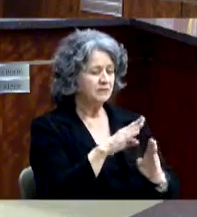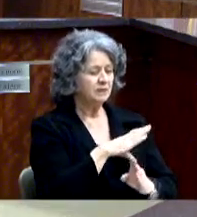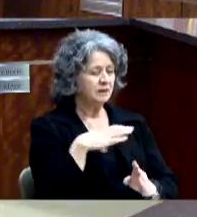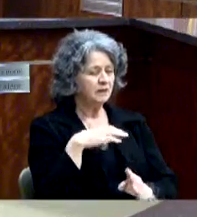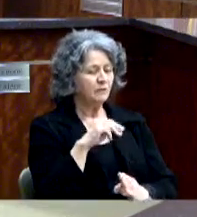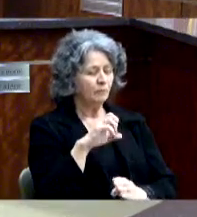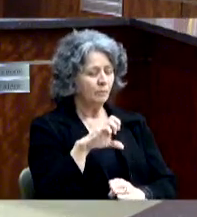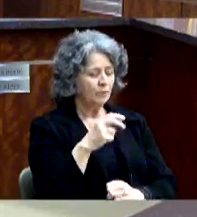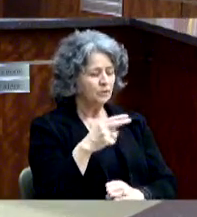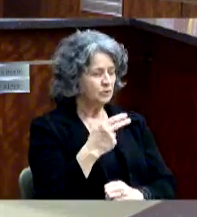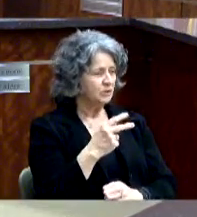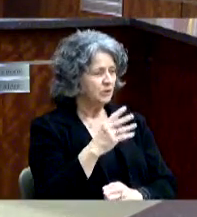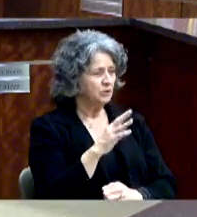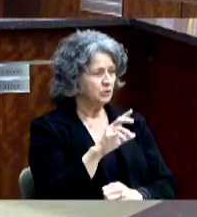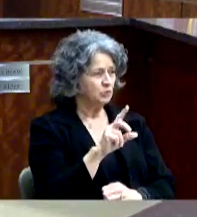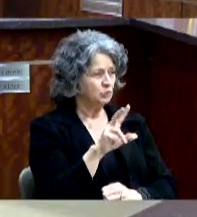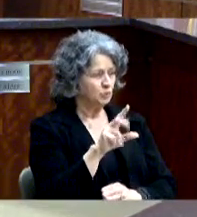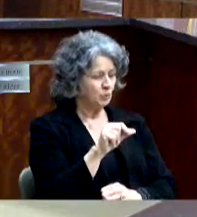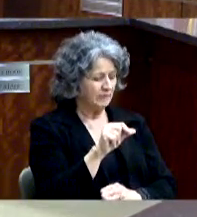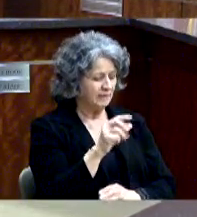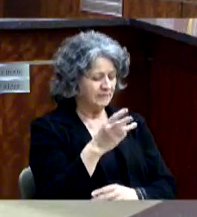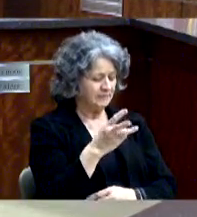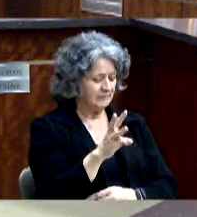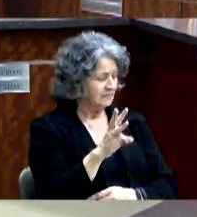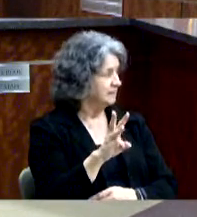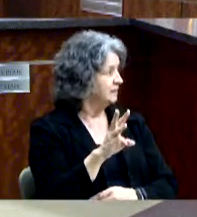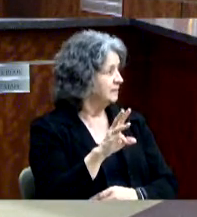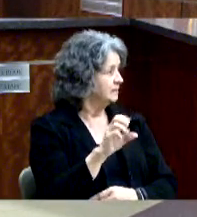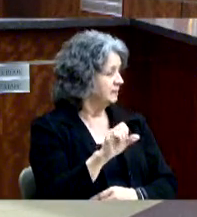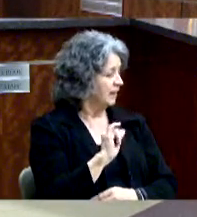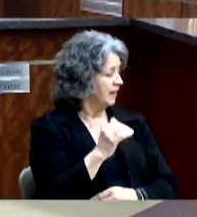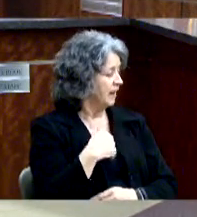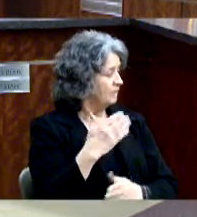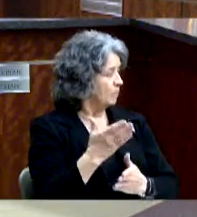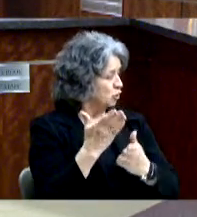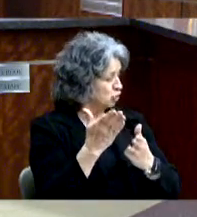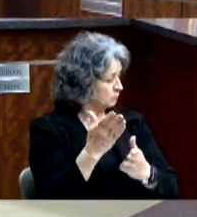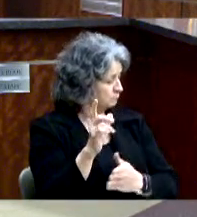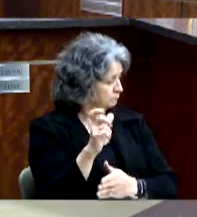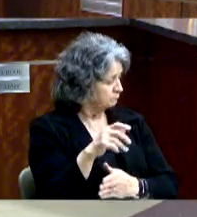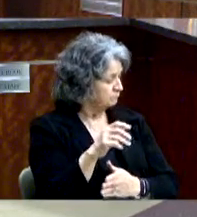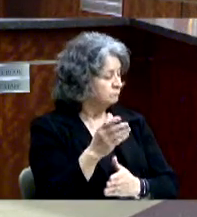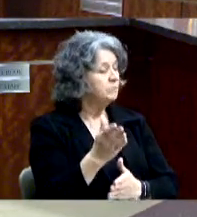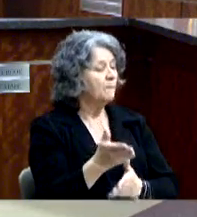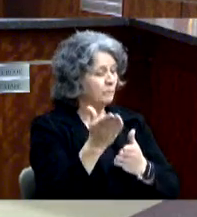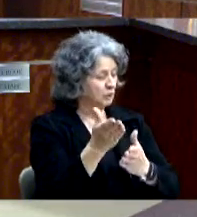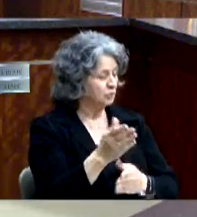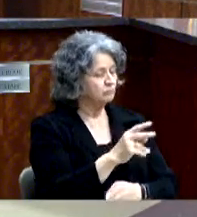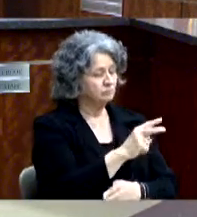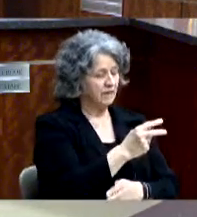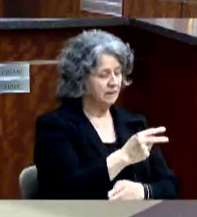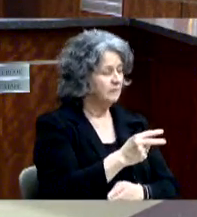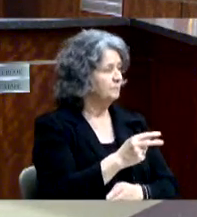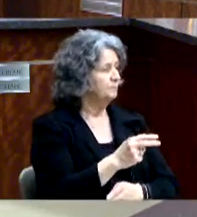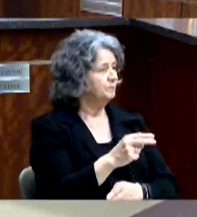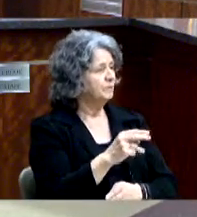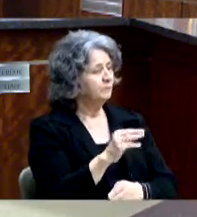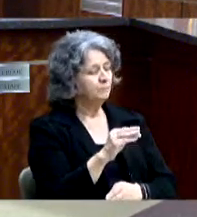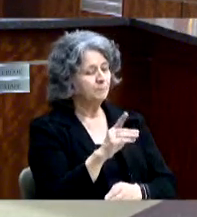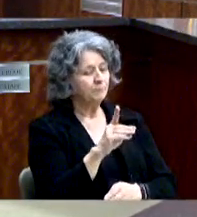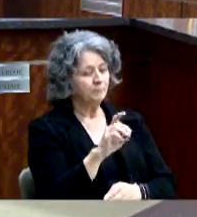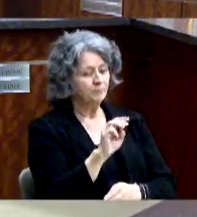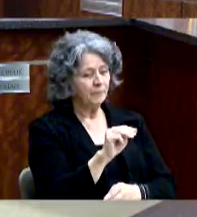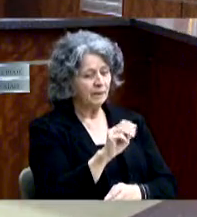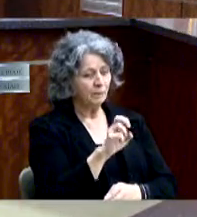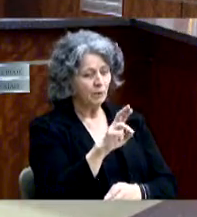of 2016. May I have a motion? Move to approve. Second. Madam Clerk.